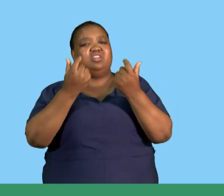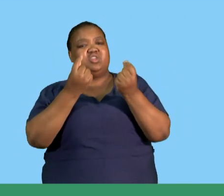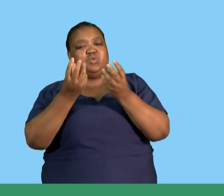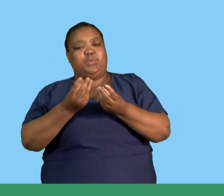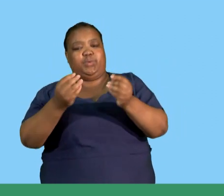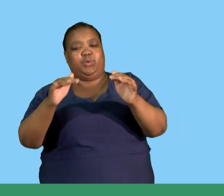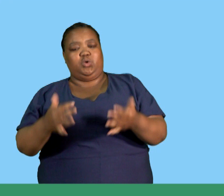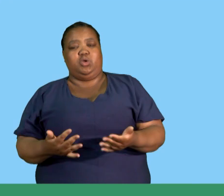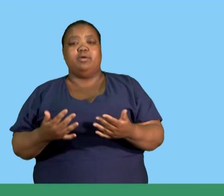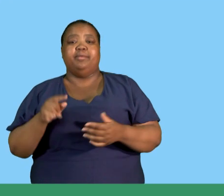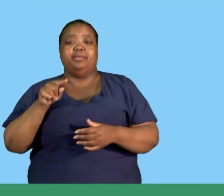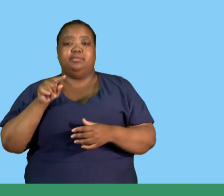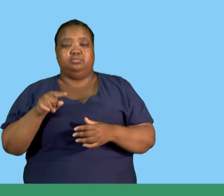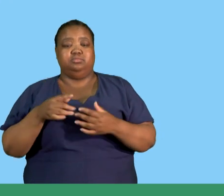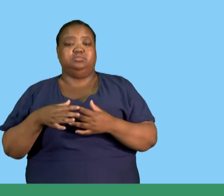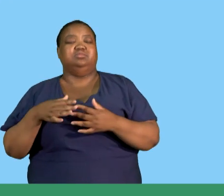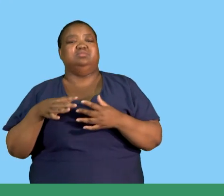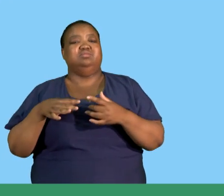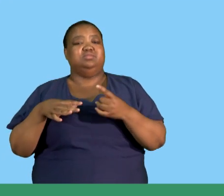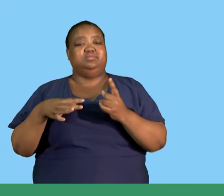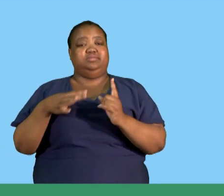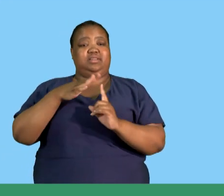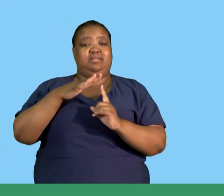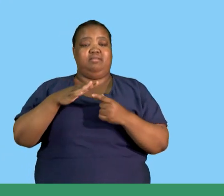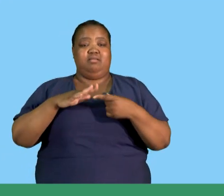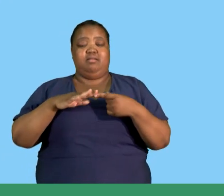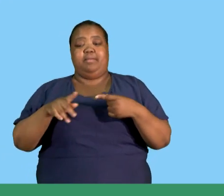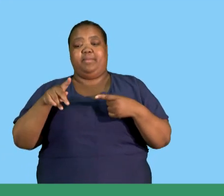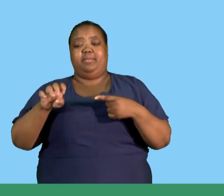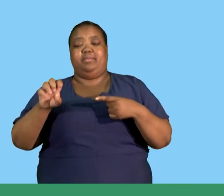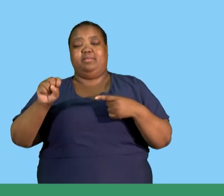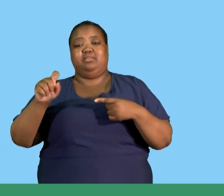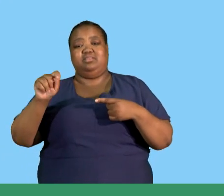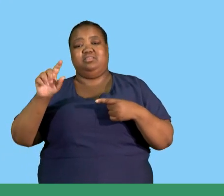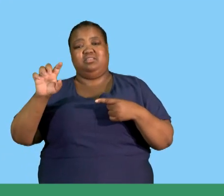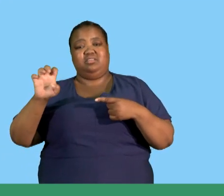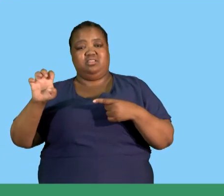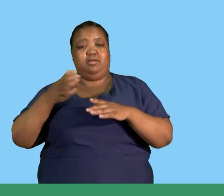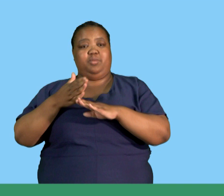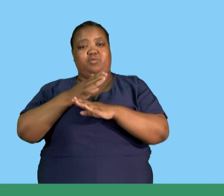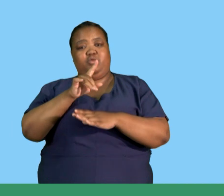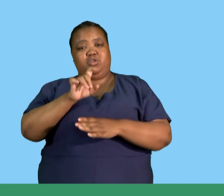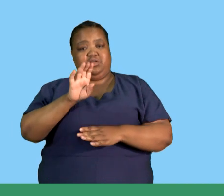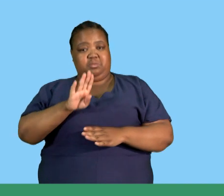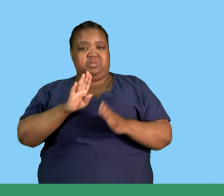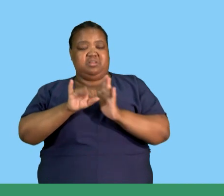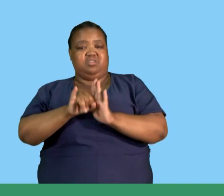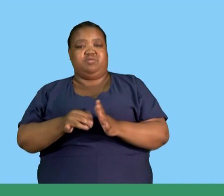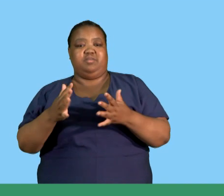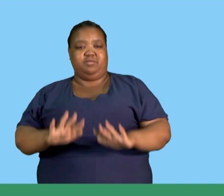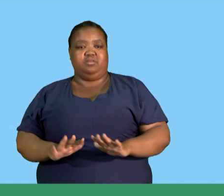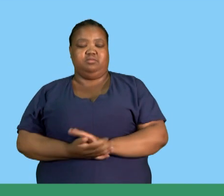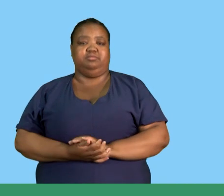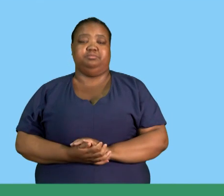factors identified in question B. What do we then know about recommendations? We know that for